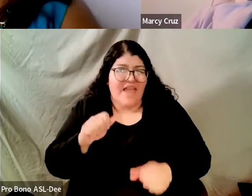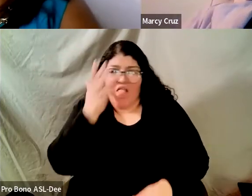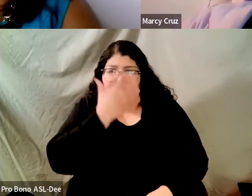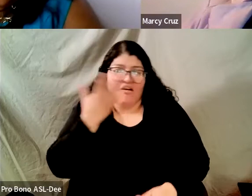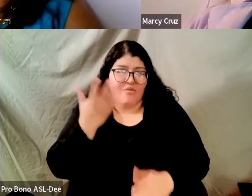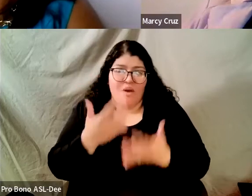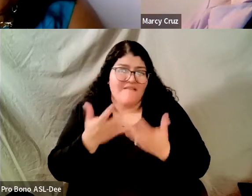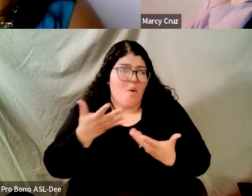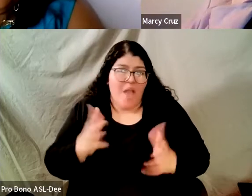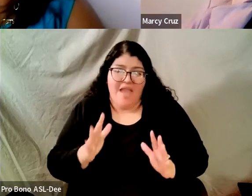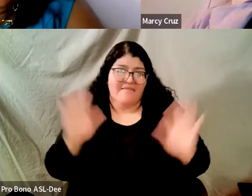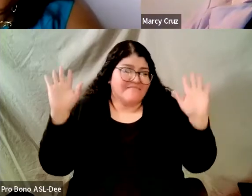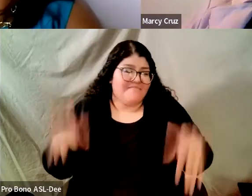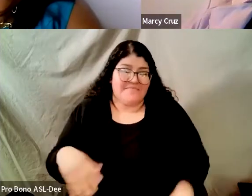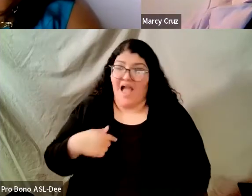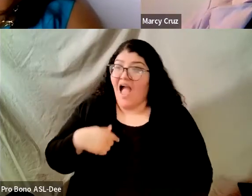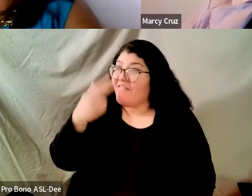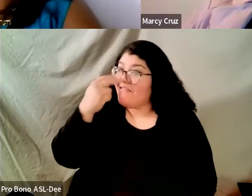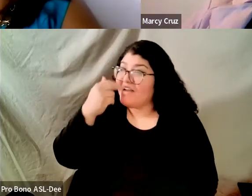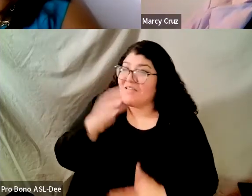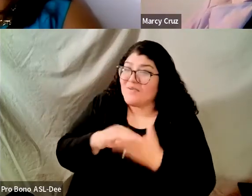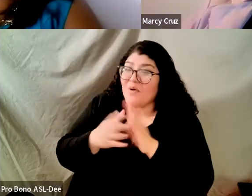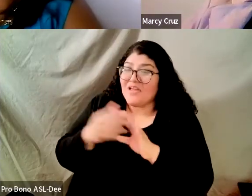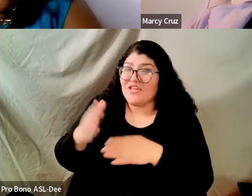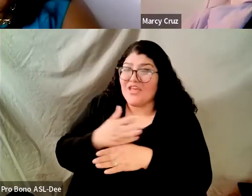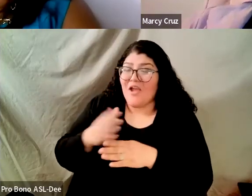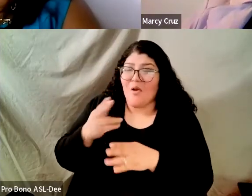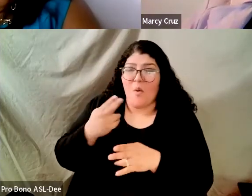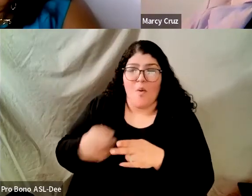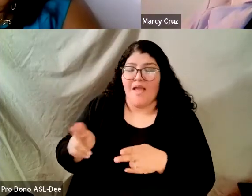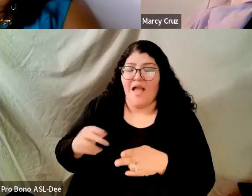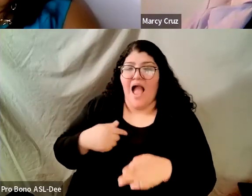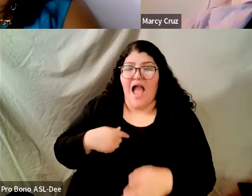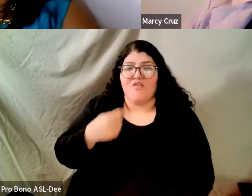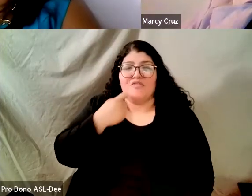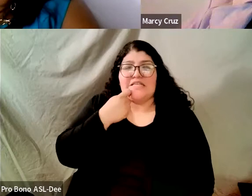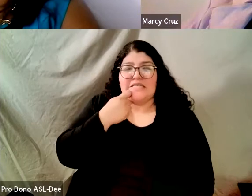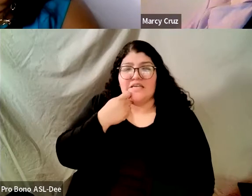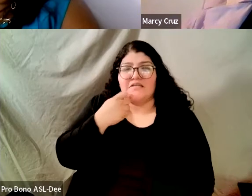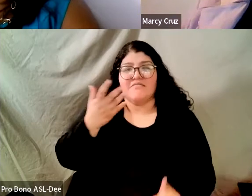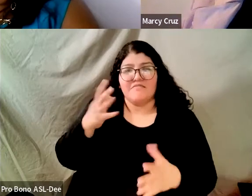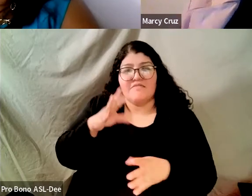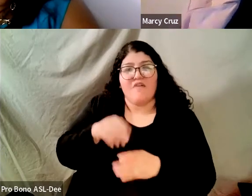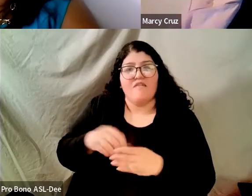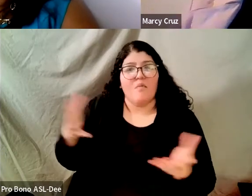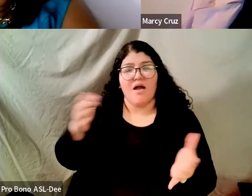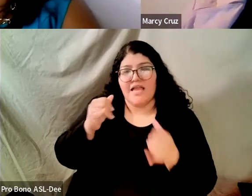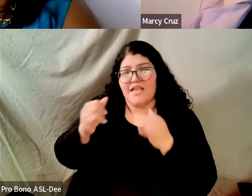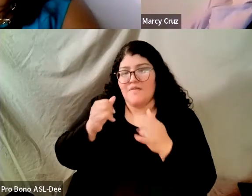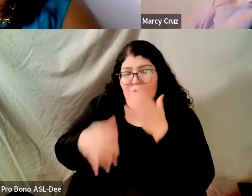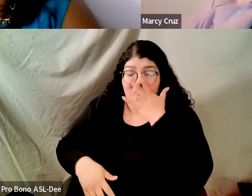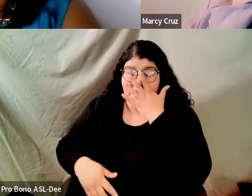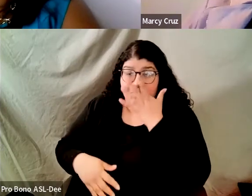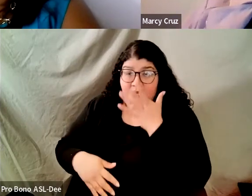Yes. I have a funny story to share really quick. I recently did an interview, and the person called